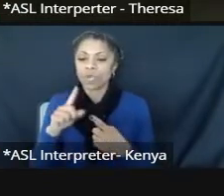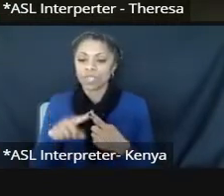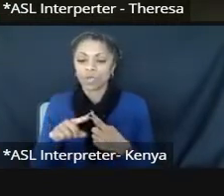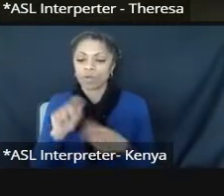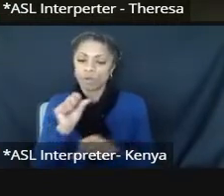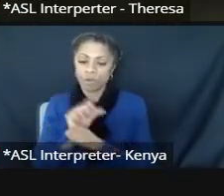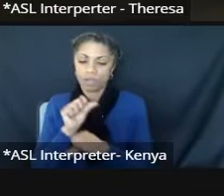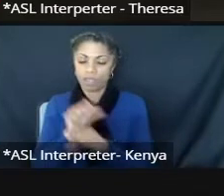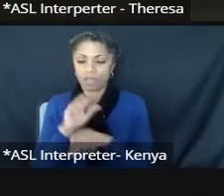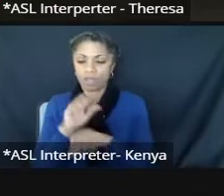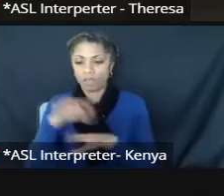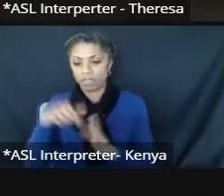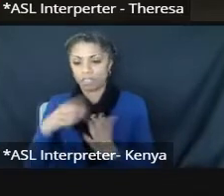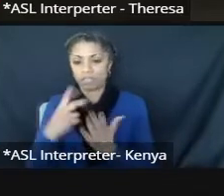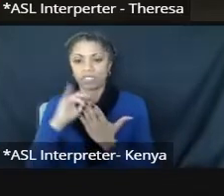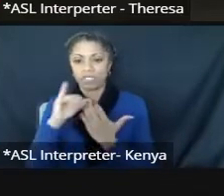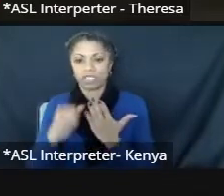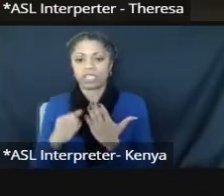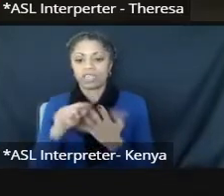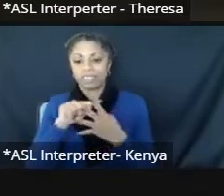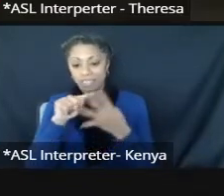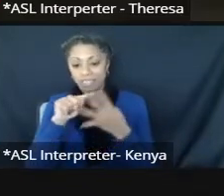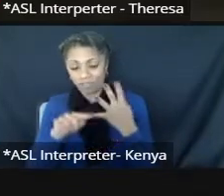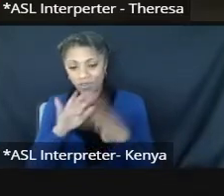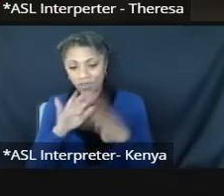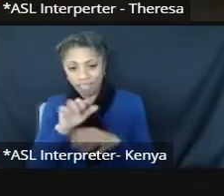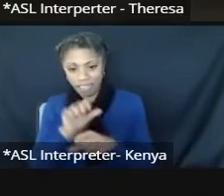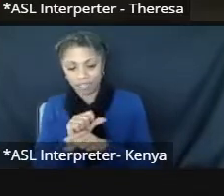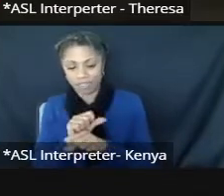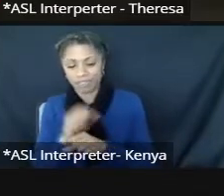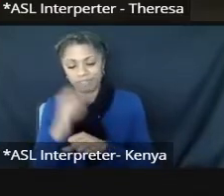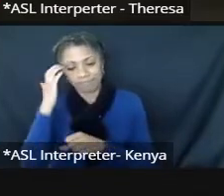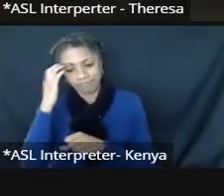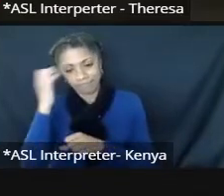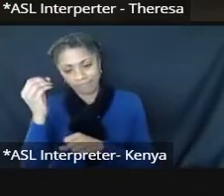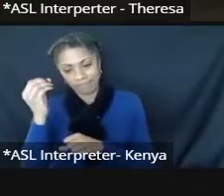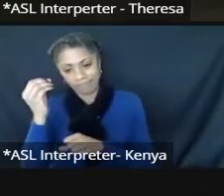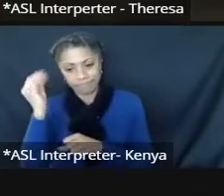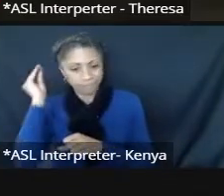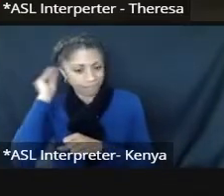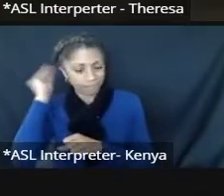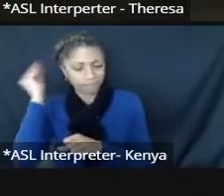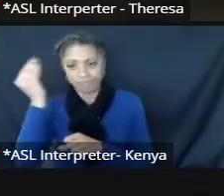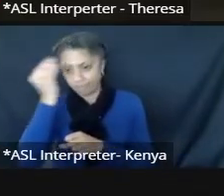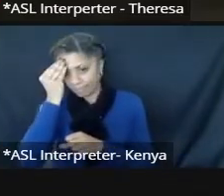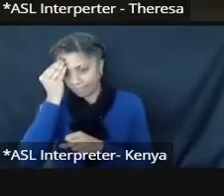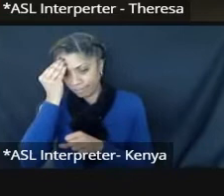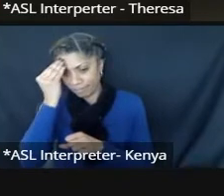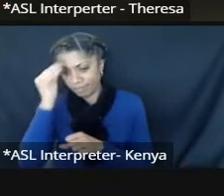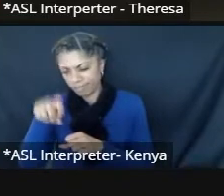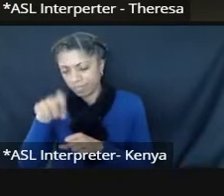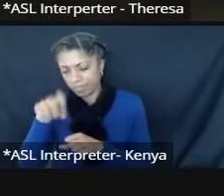be focusing a lot of our questions around these habits today. Next slide.